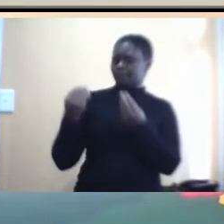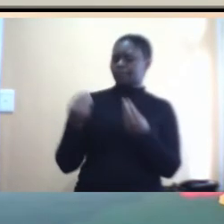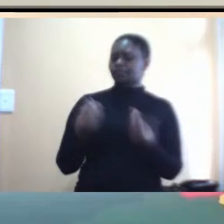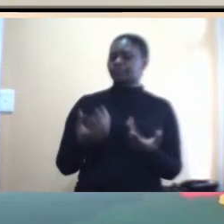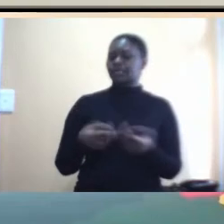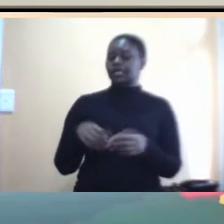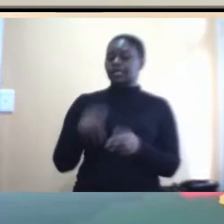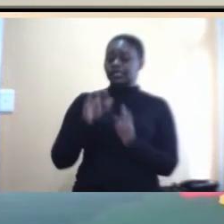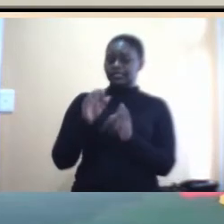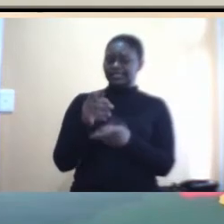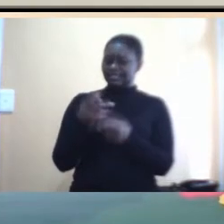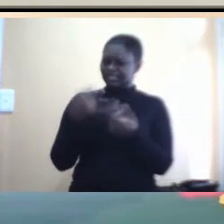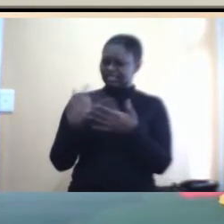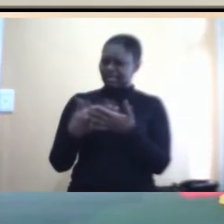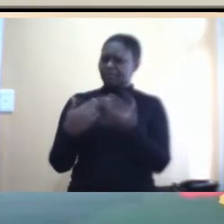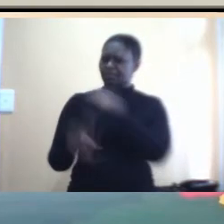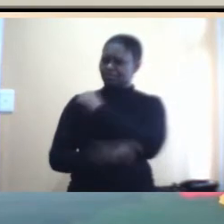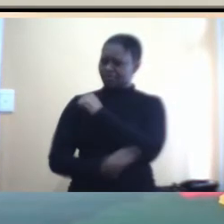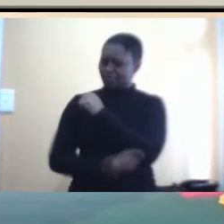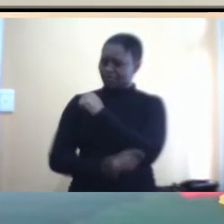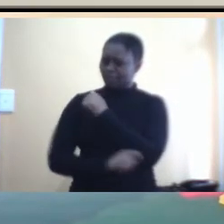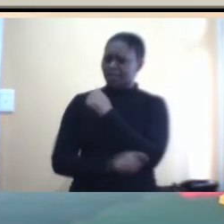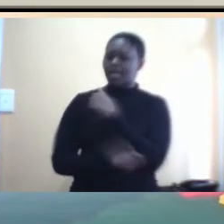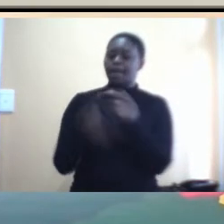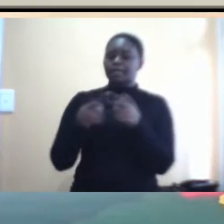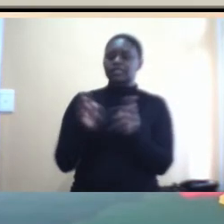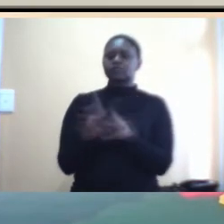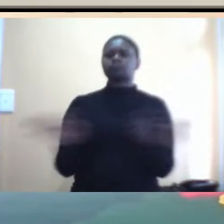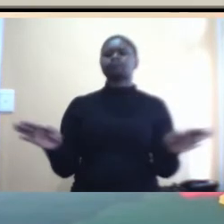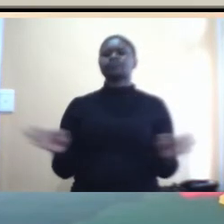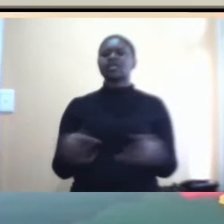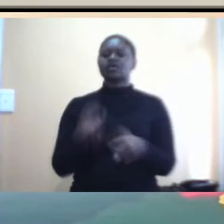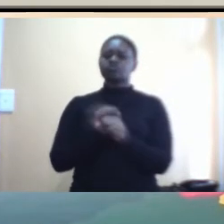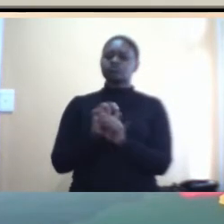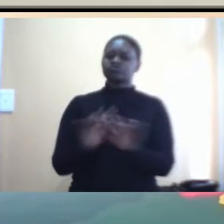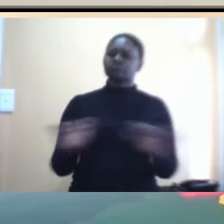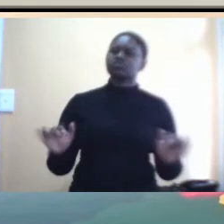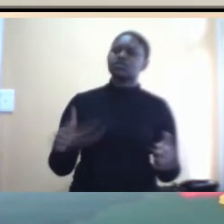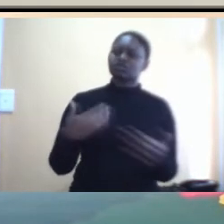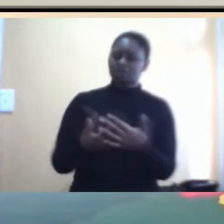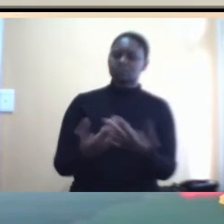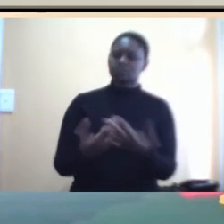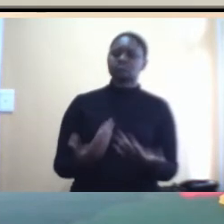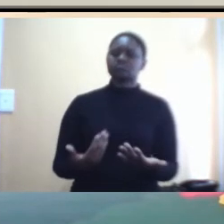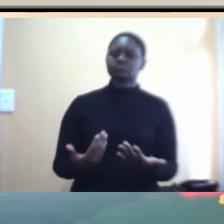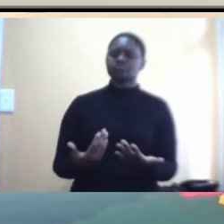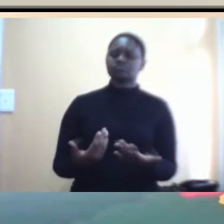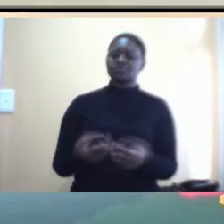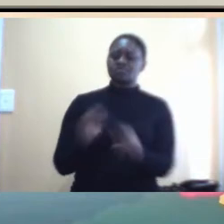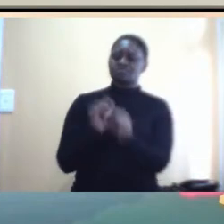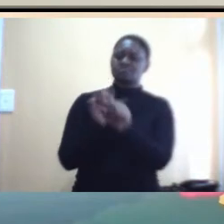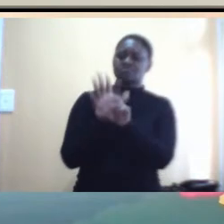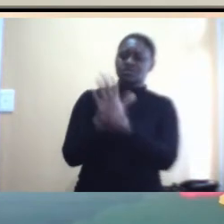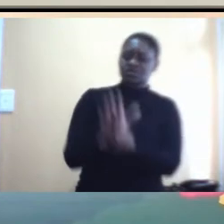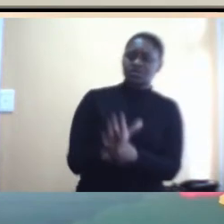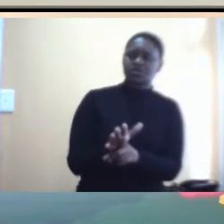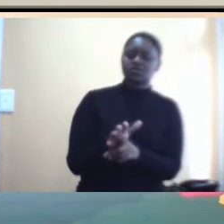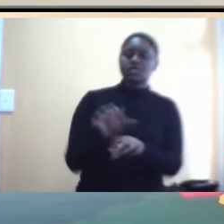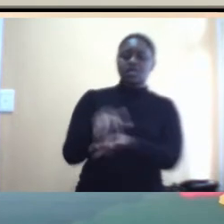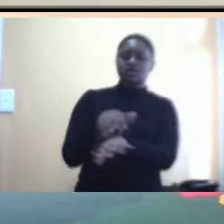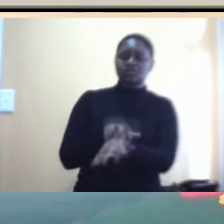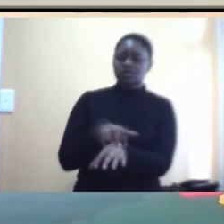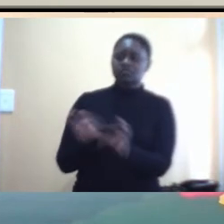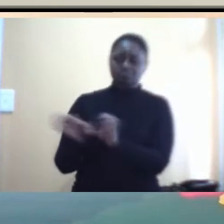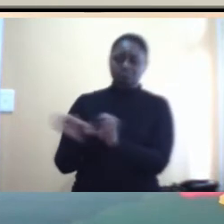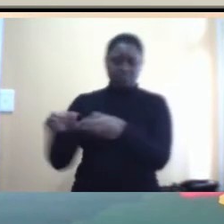these remain temporary and short measures. Generally, COVID-19 could have an impact in the overall agricultural